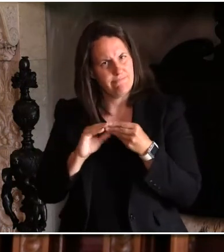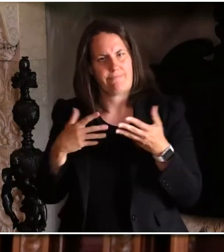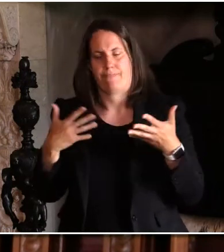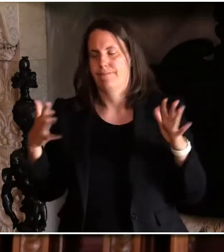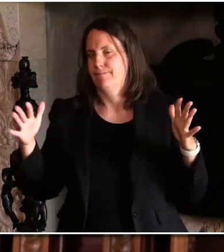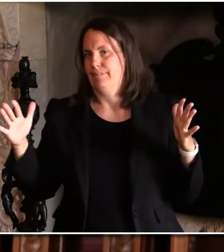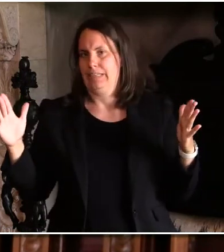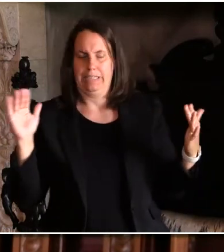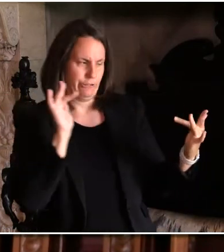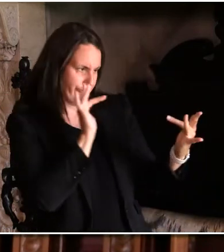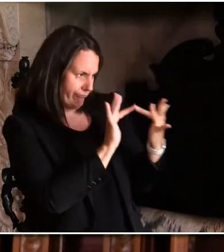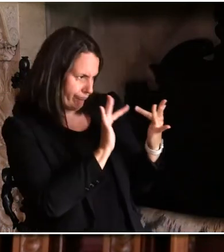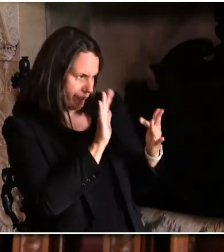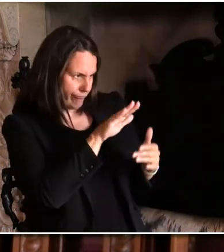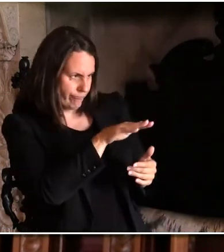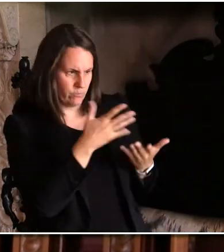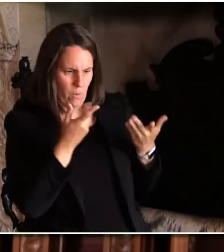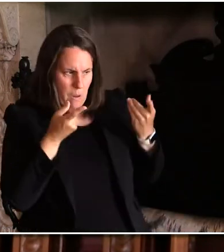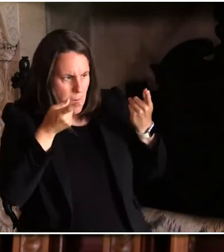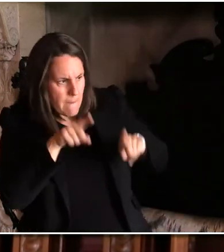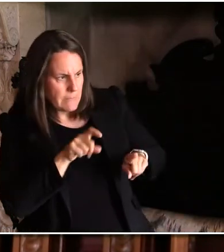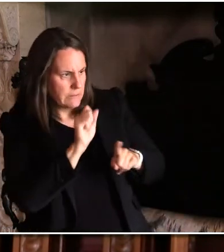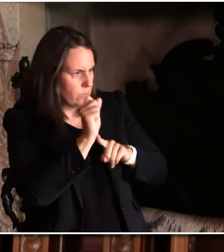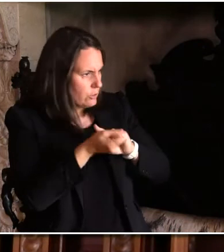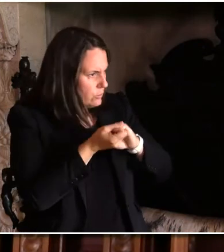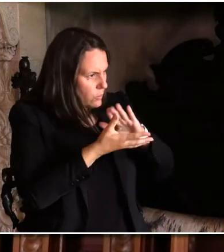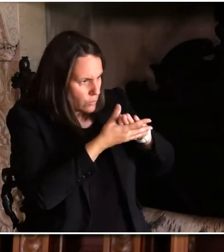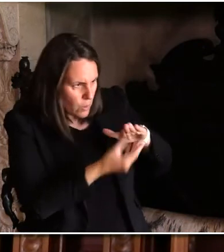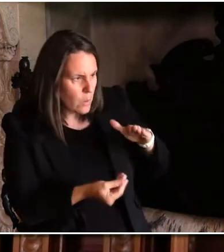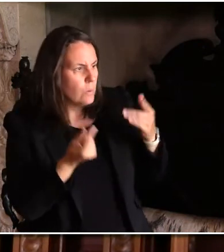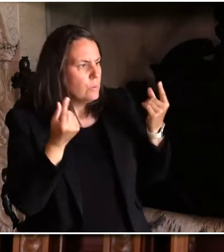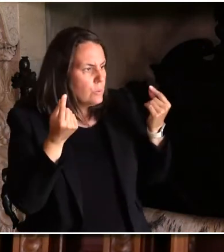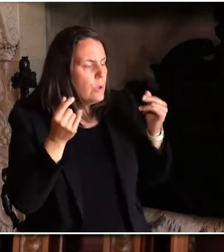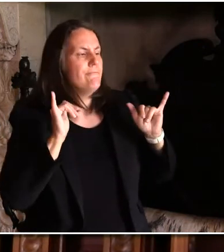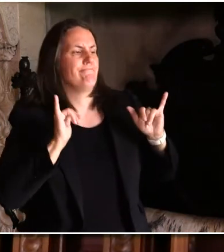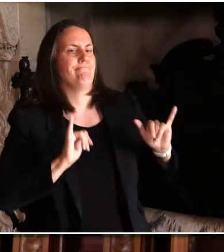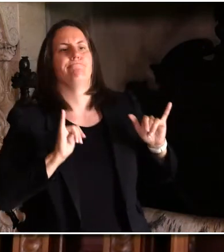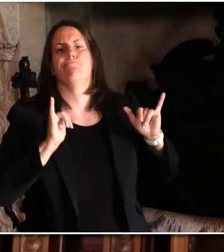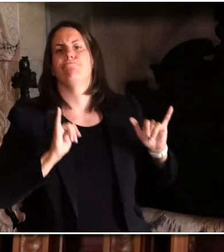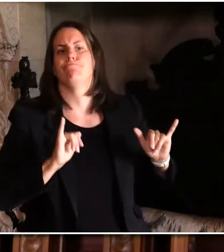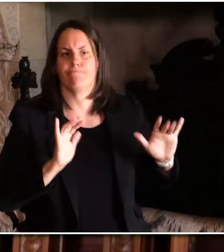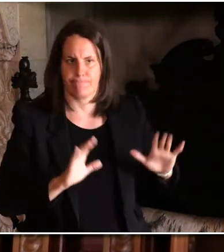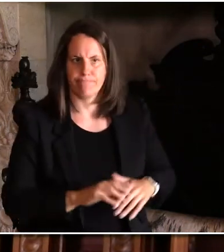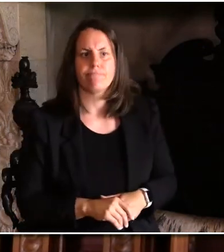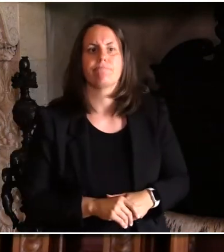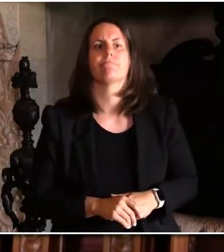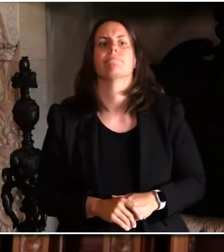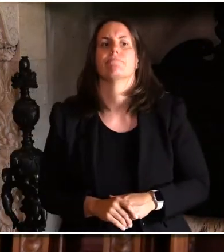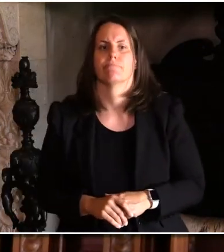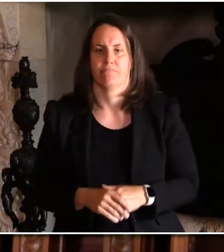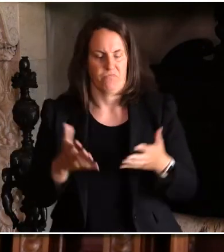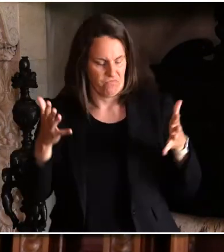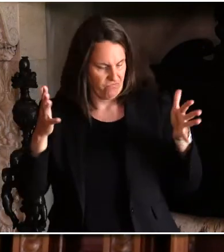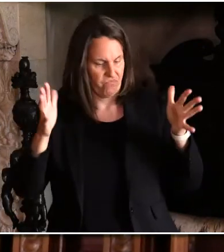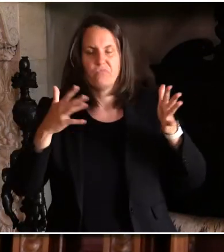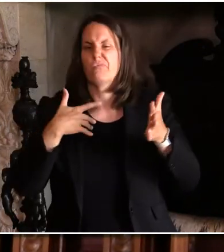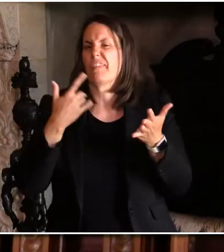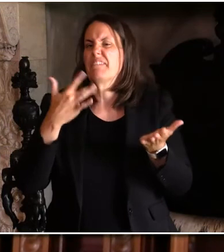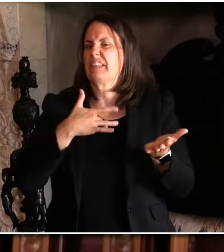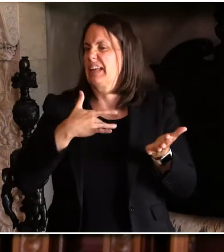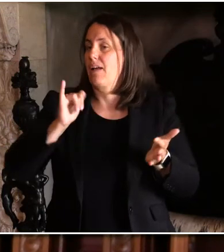And, I'm confident that we've addressed this properly in terms of making sure that this was